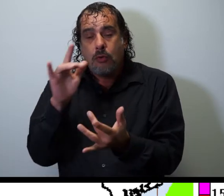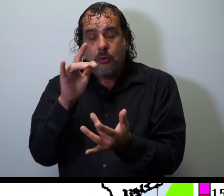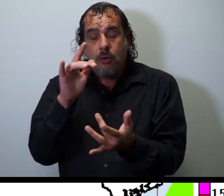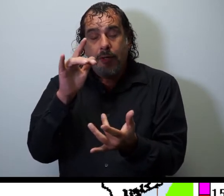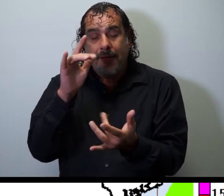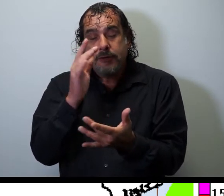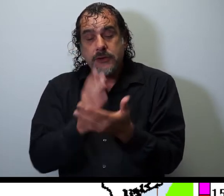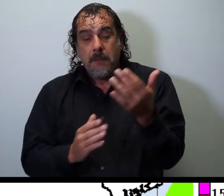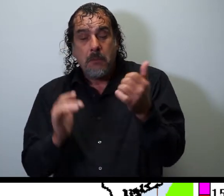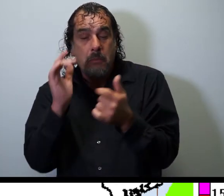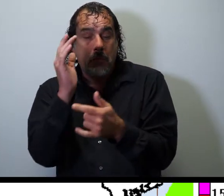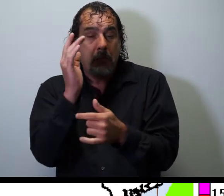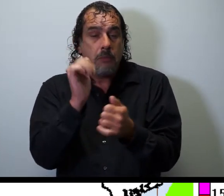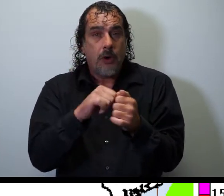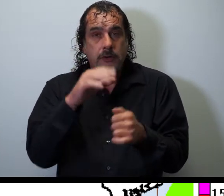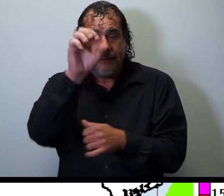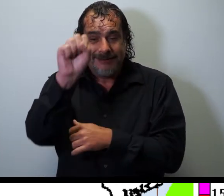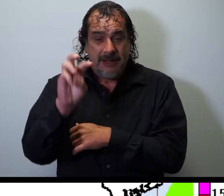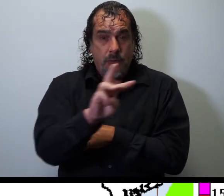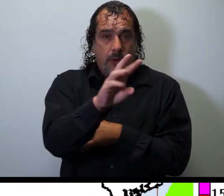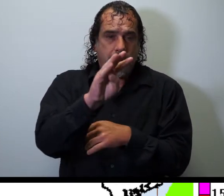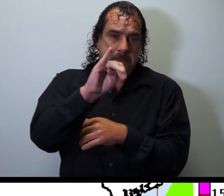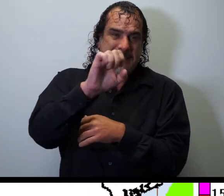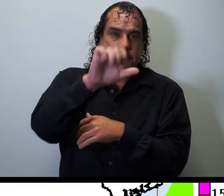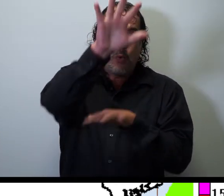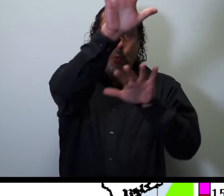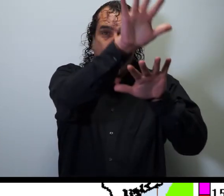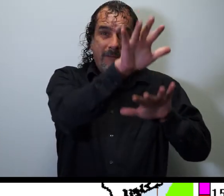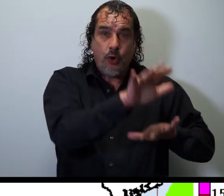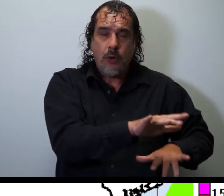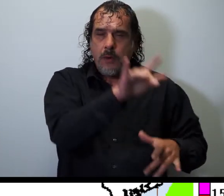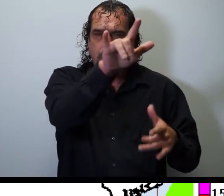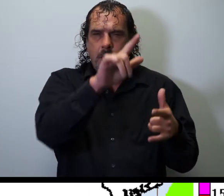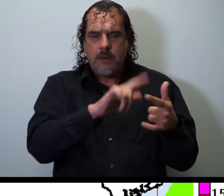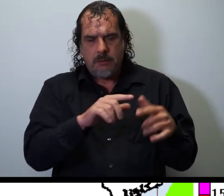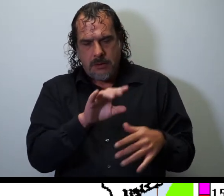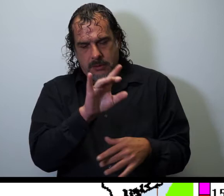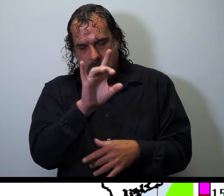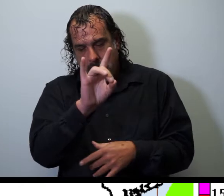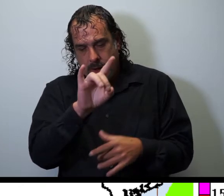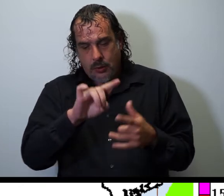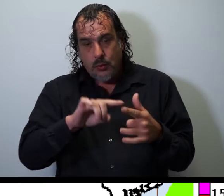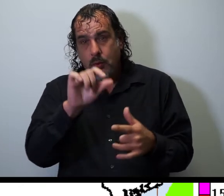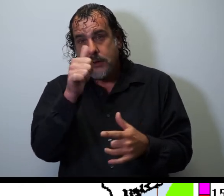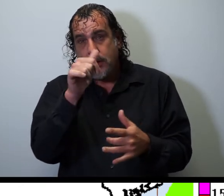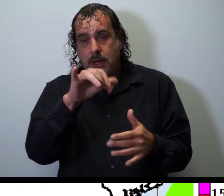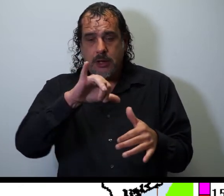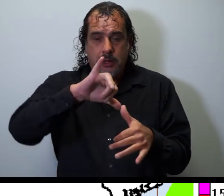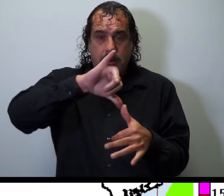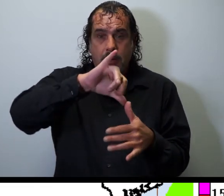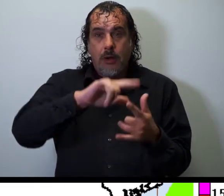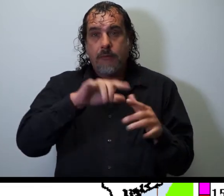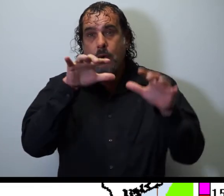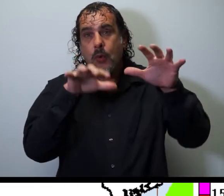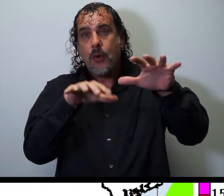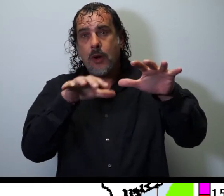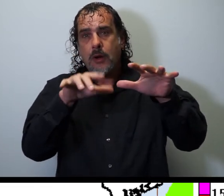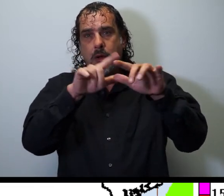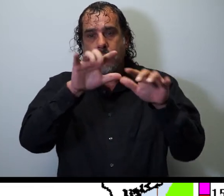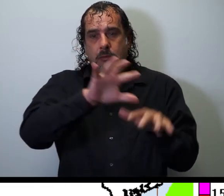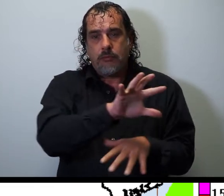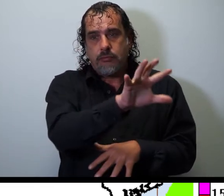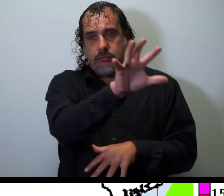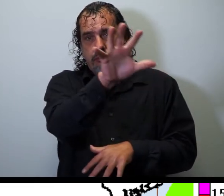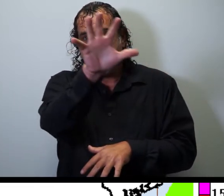of southwest Mississippi, particularly along that Mississippi River corridor, could be looking at upwards of 8, maybe even 10 inches of rain, and then it